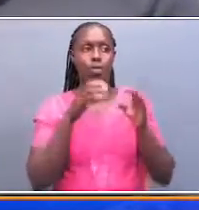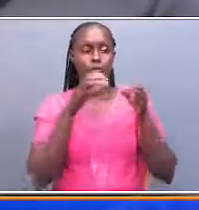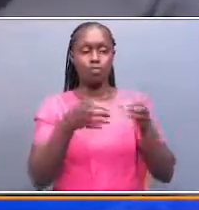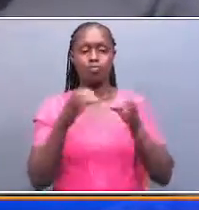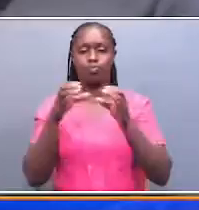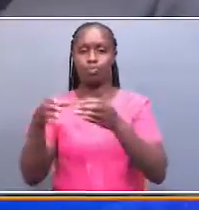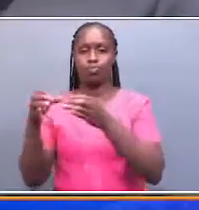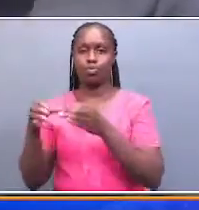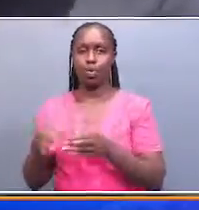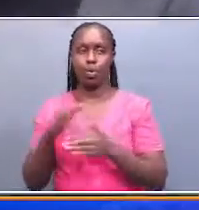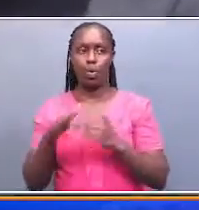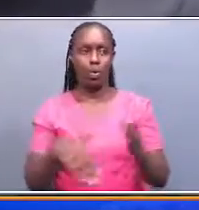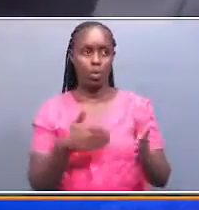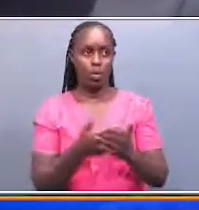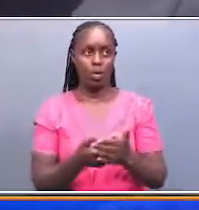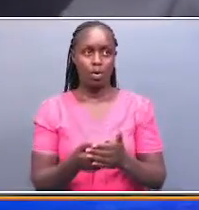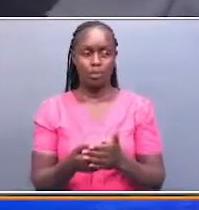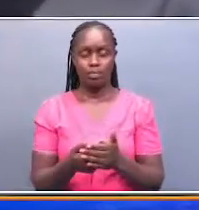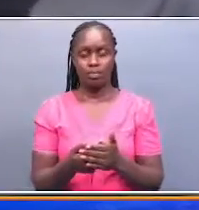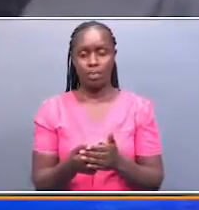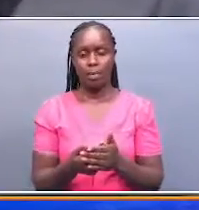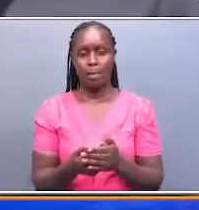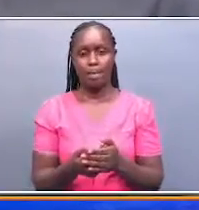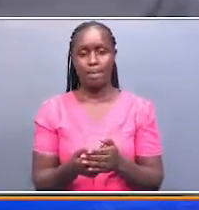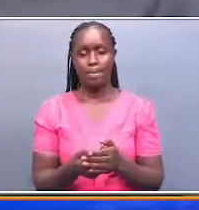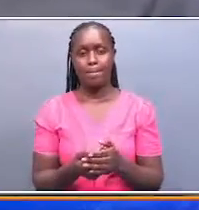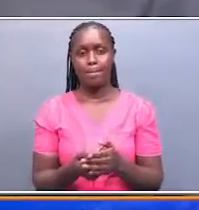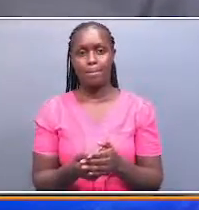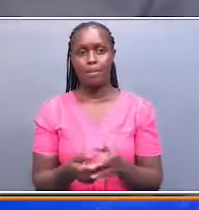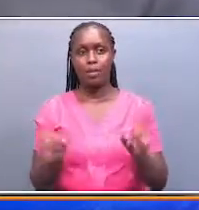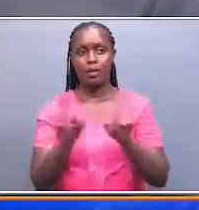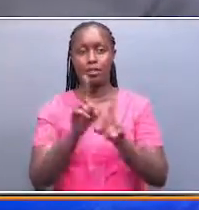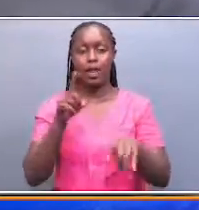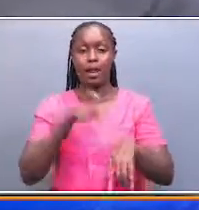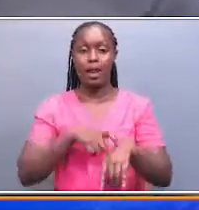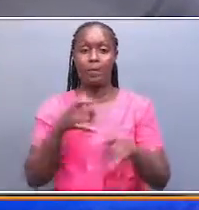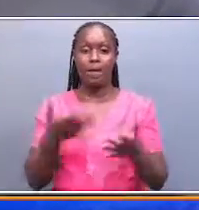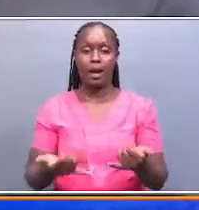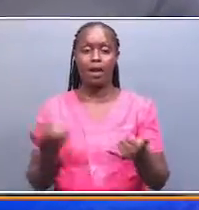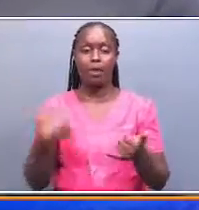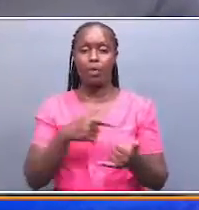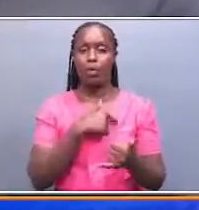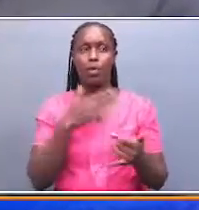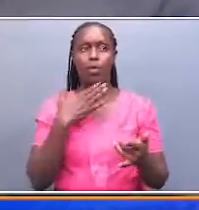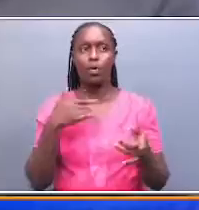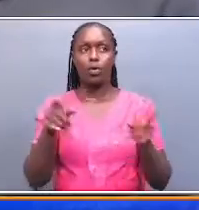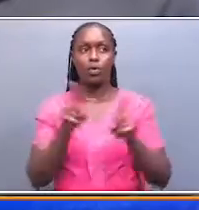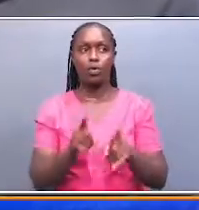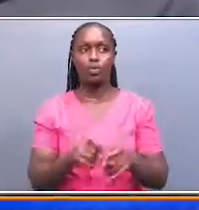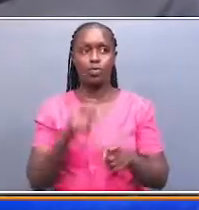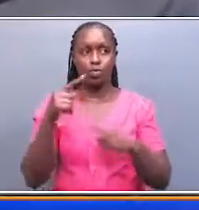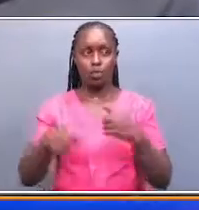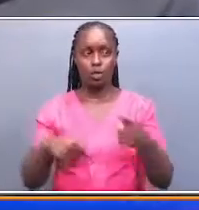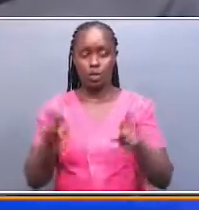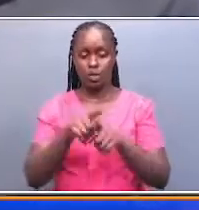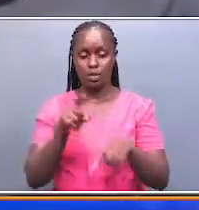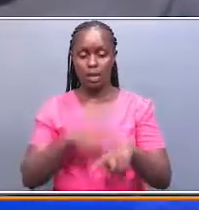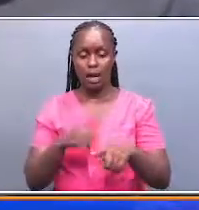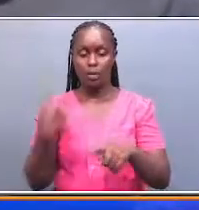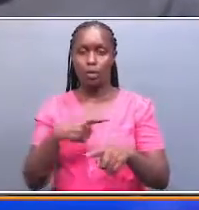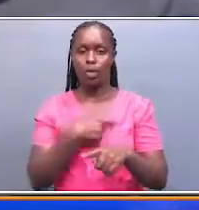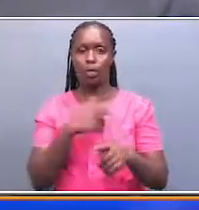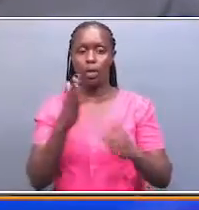na baba miaka nene na wakati huu tunataka pia jamii ya Mrembe inapotengeneza